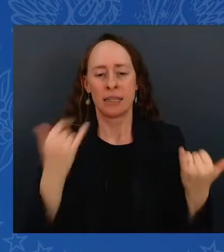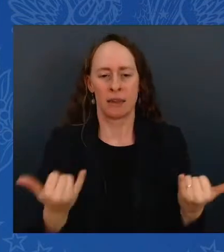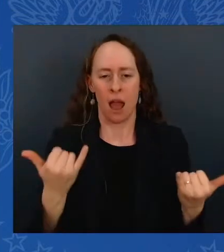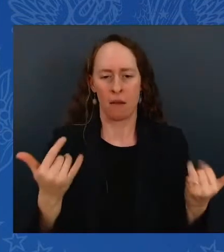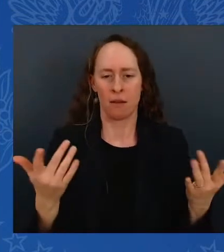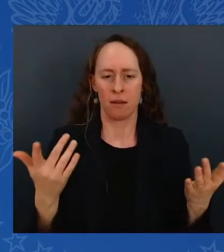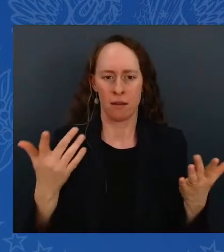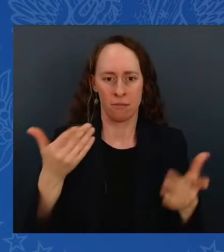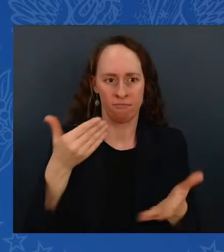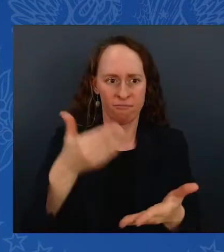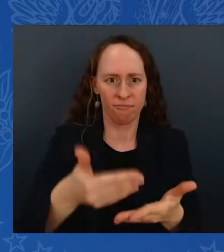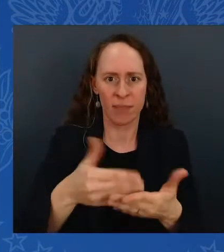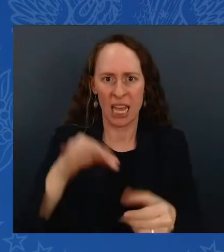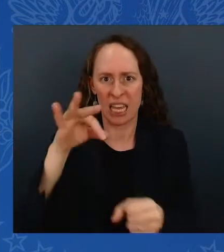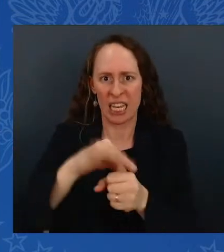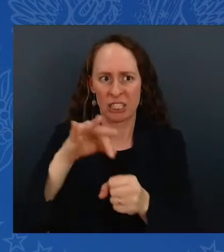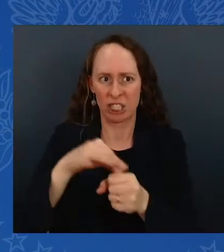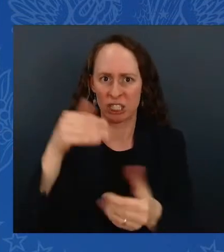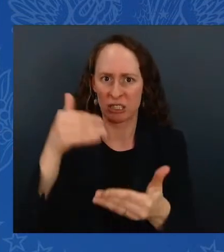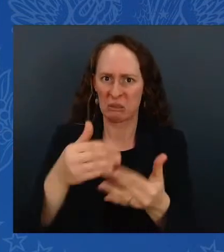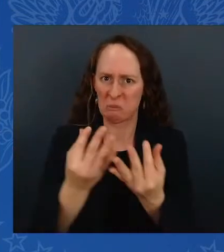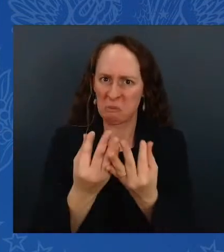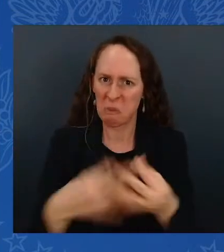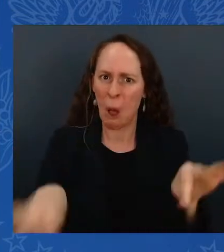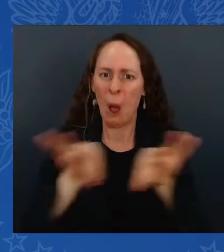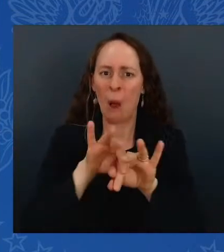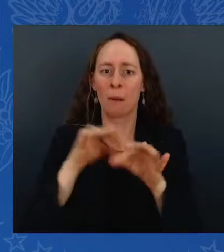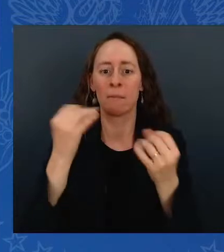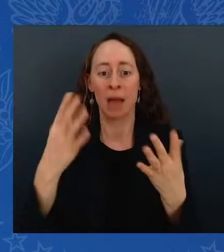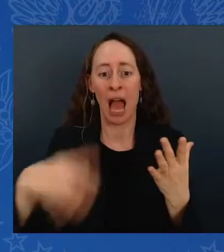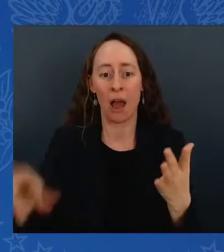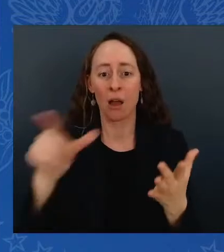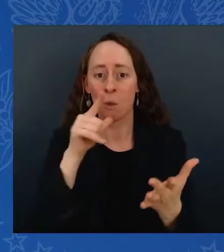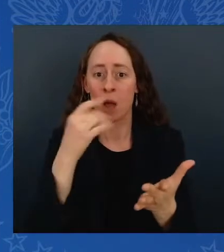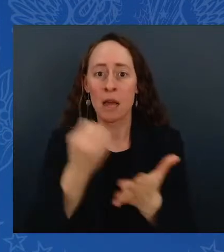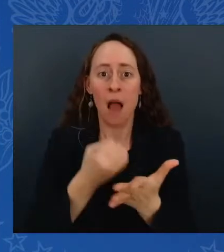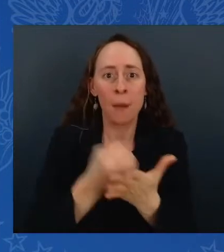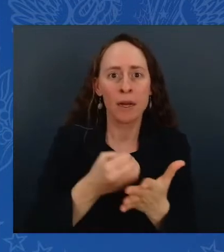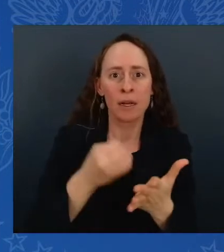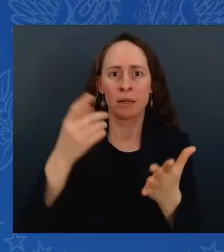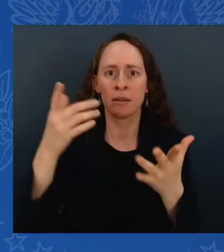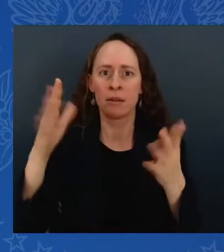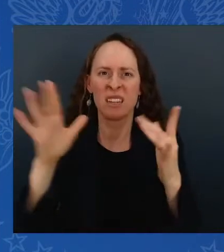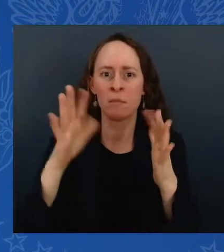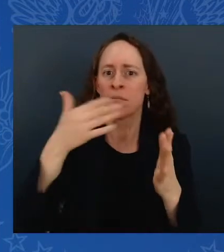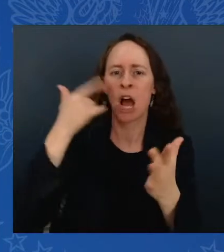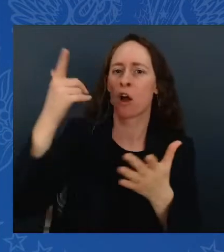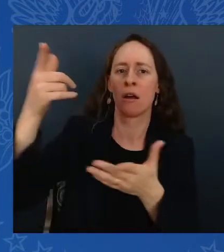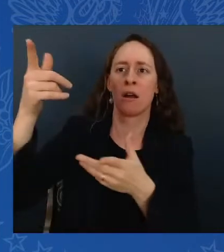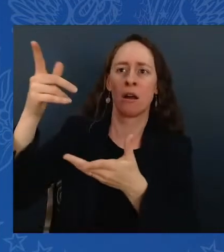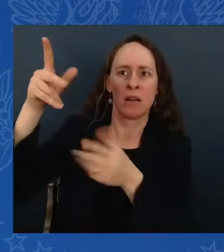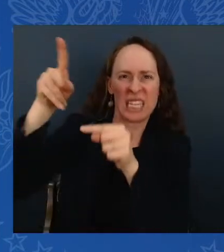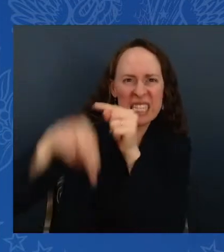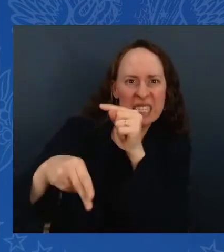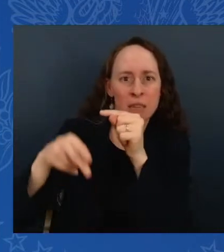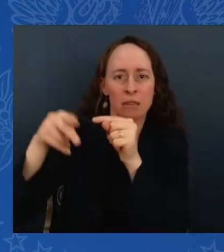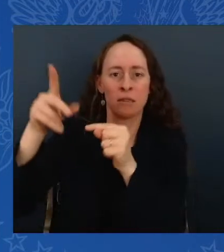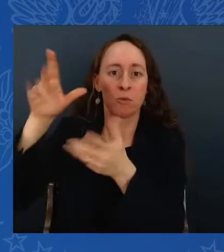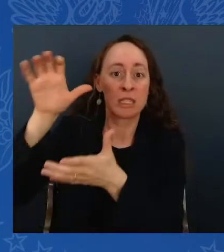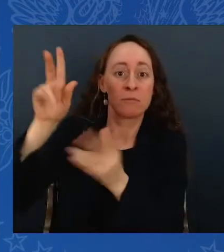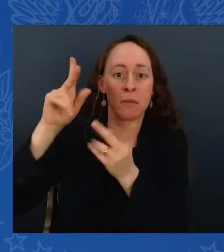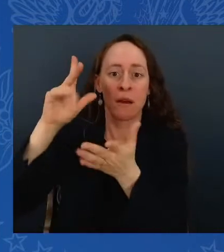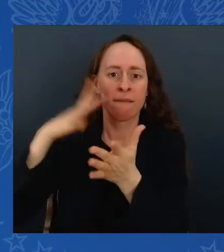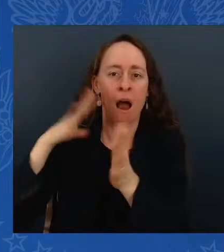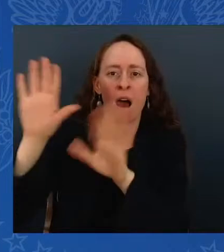worked very well at all, trickle-down economics. Cut taxes for the very wealthy, and they deserve having taxes cut, but cut for the